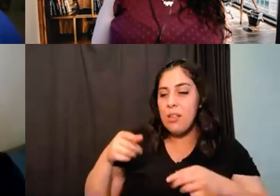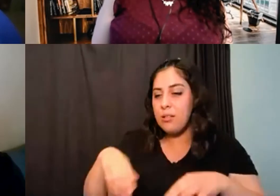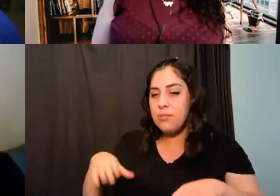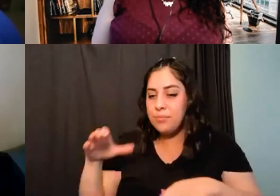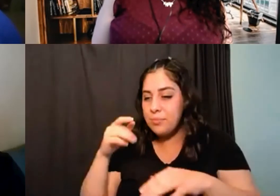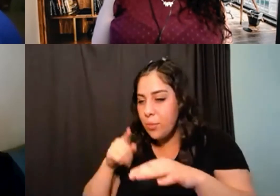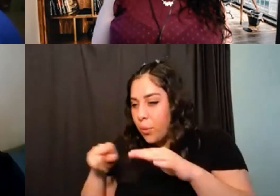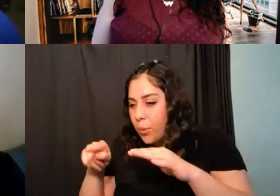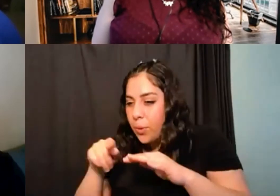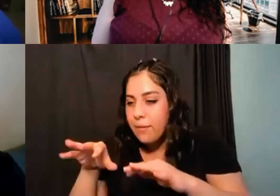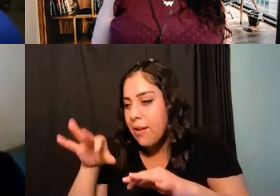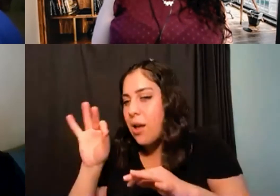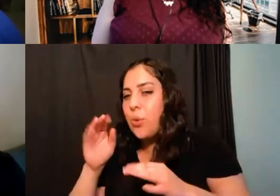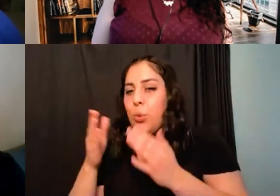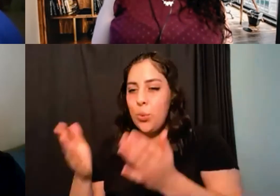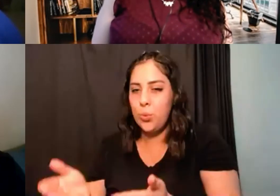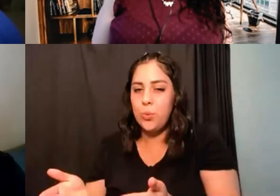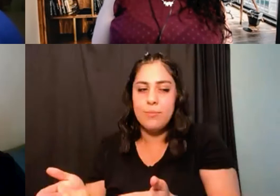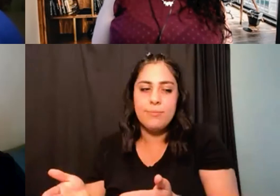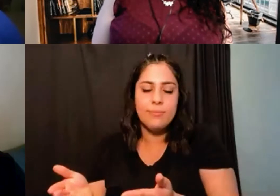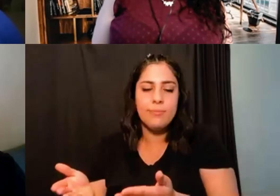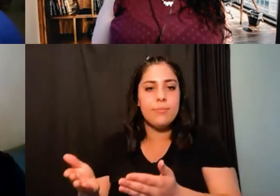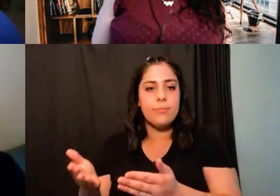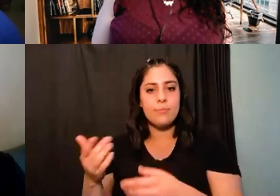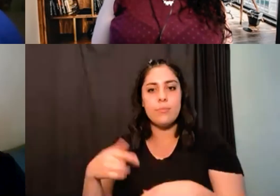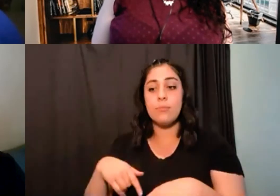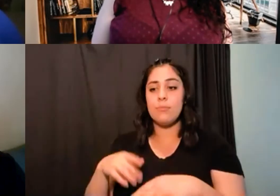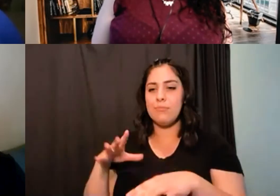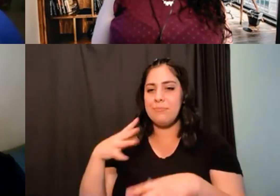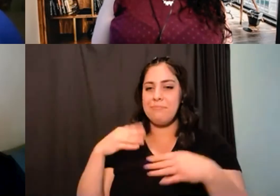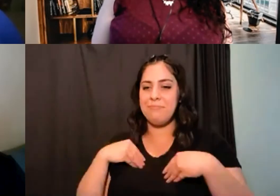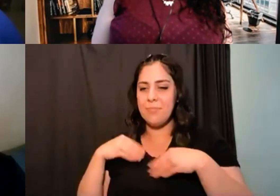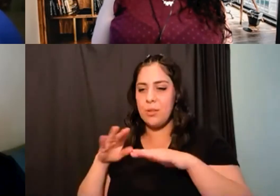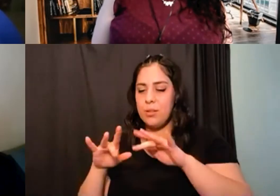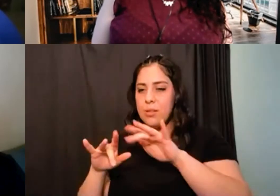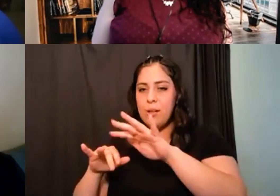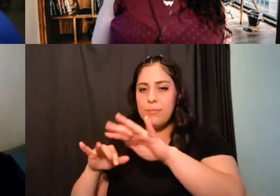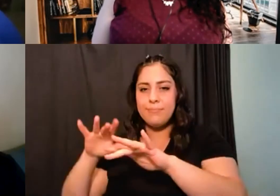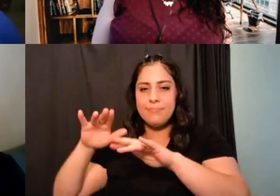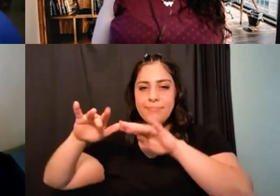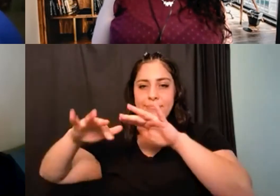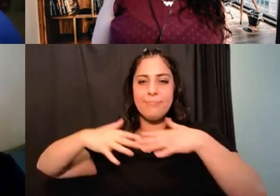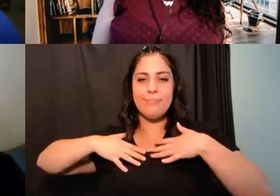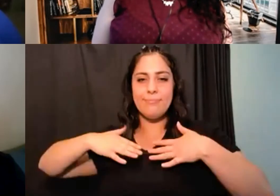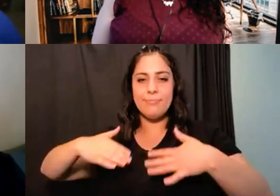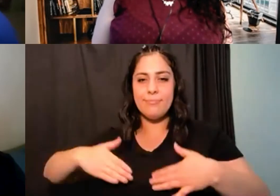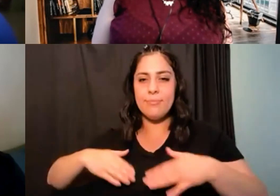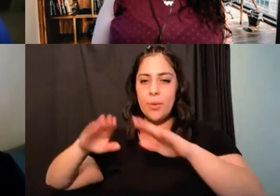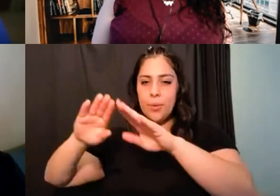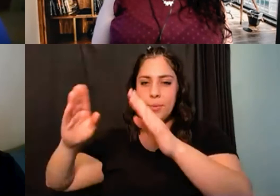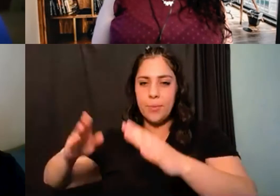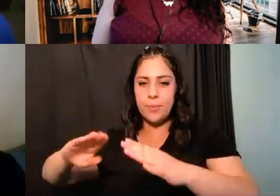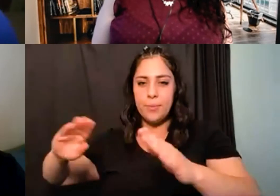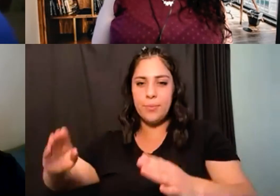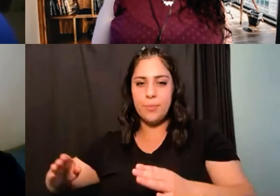me. He walks the massive mounds, touches the round earth, plants a